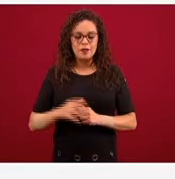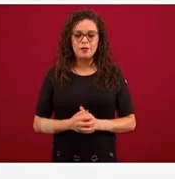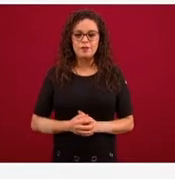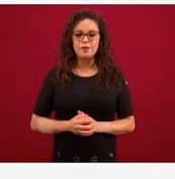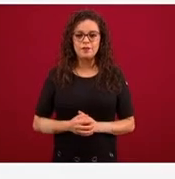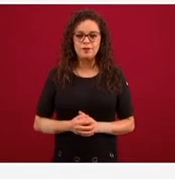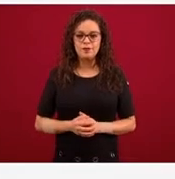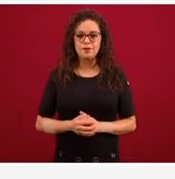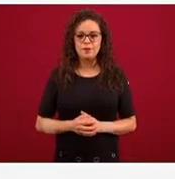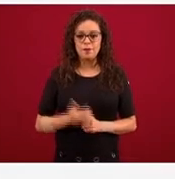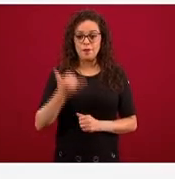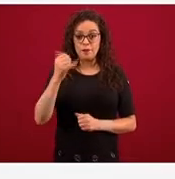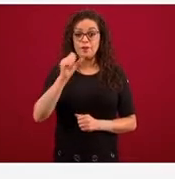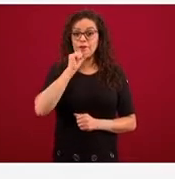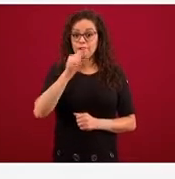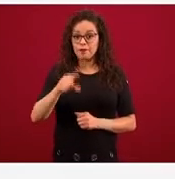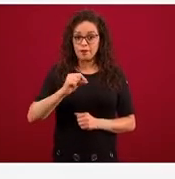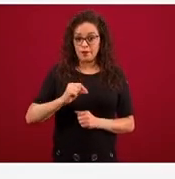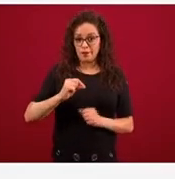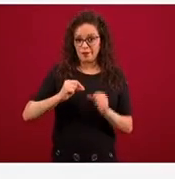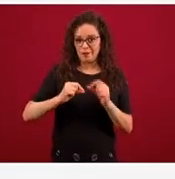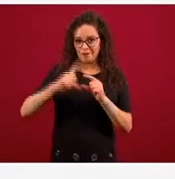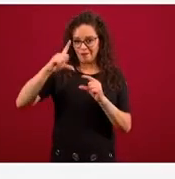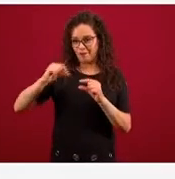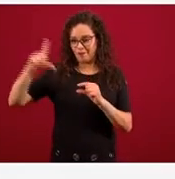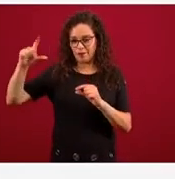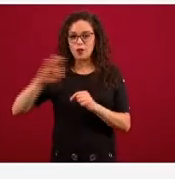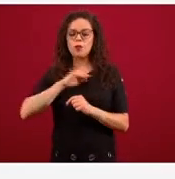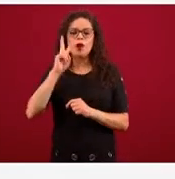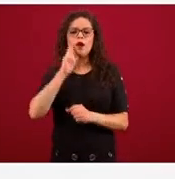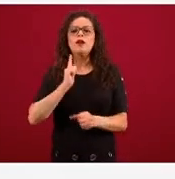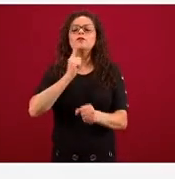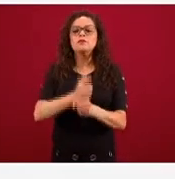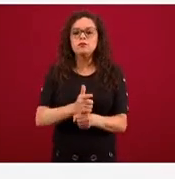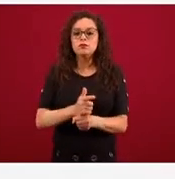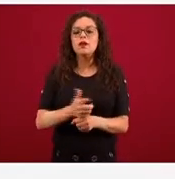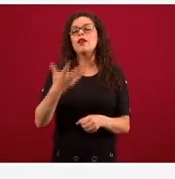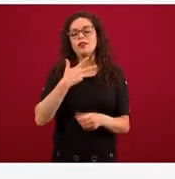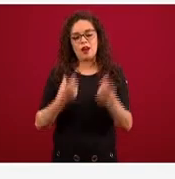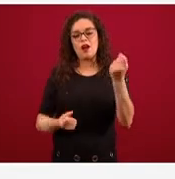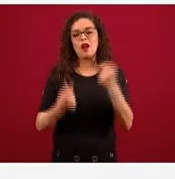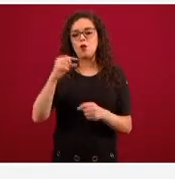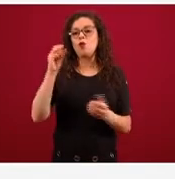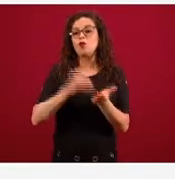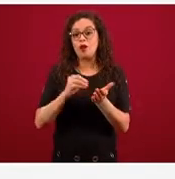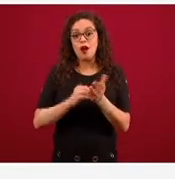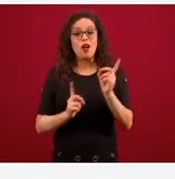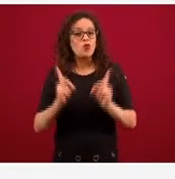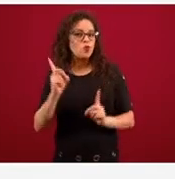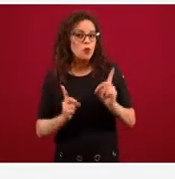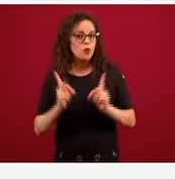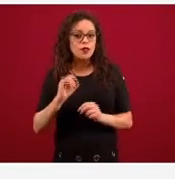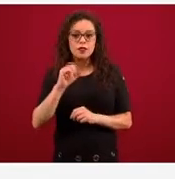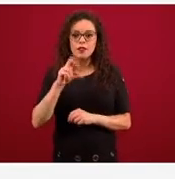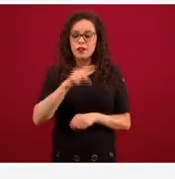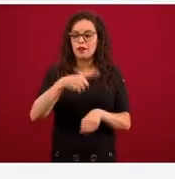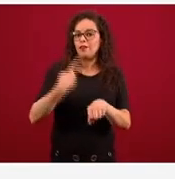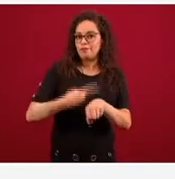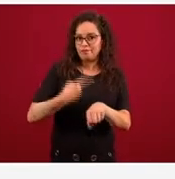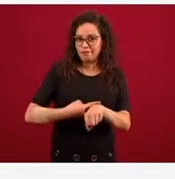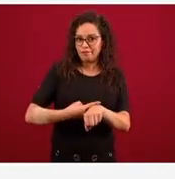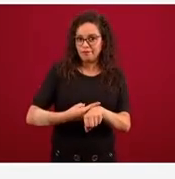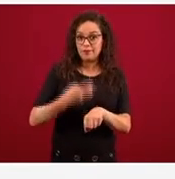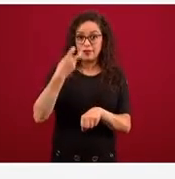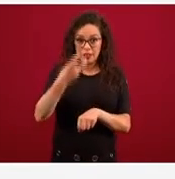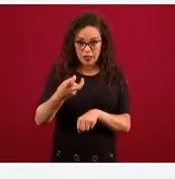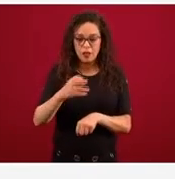also see en esta identified on gráfica this graph identificadas those aquellas que todavía suspect son cases. So sospechosas. this will give Eso you an nos da una idea of idea the del global